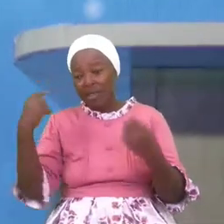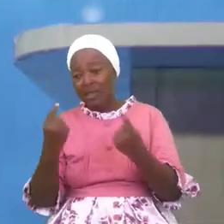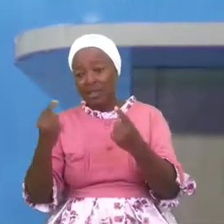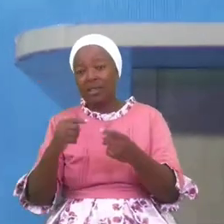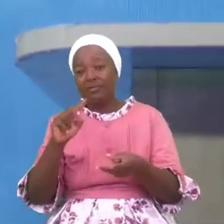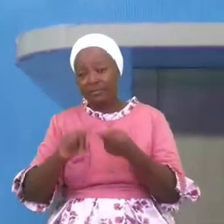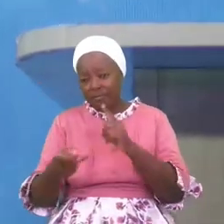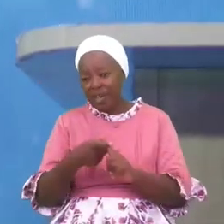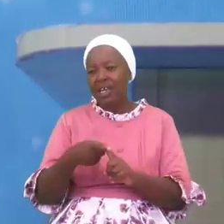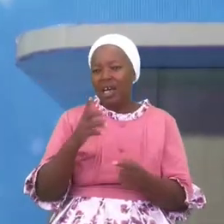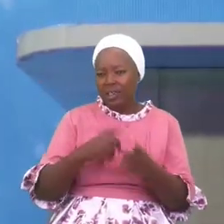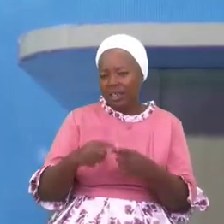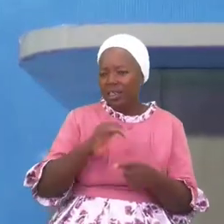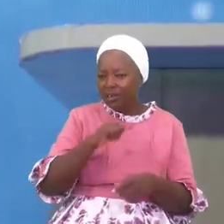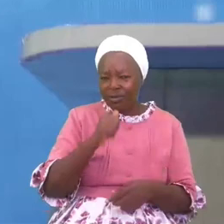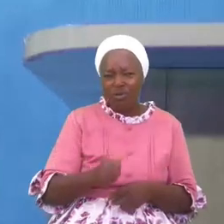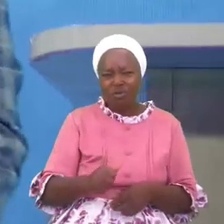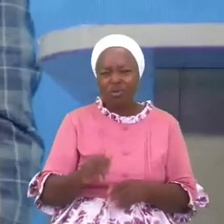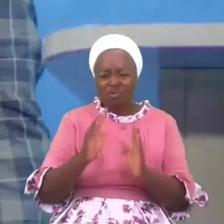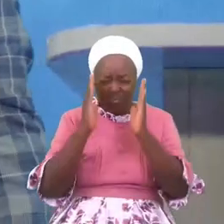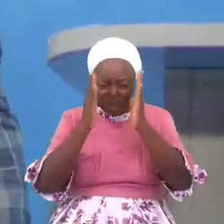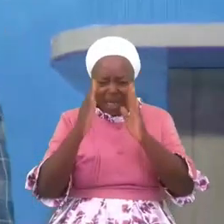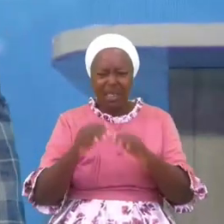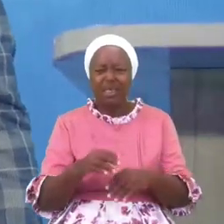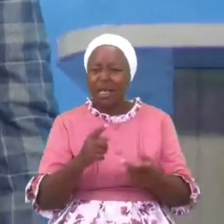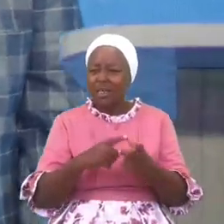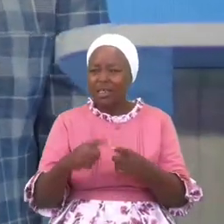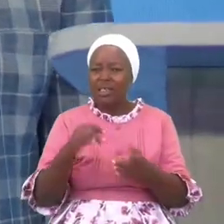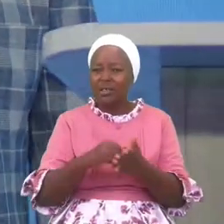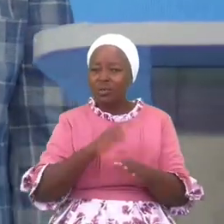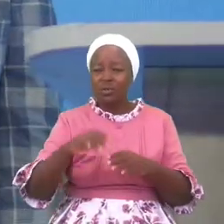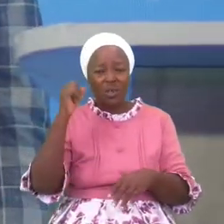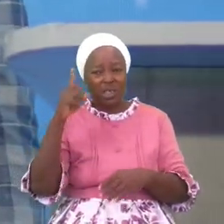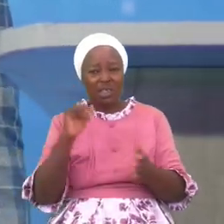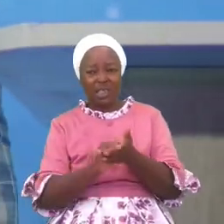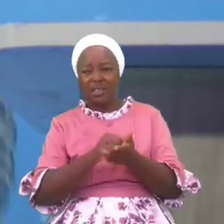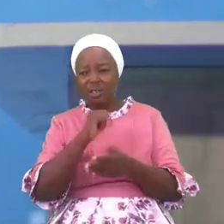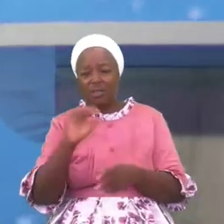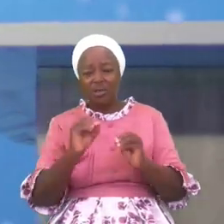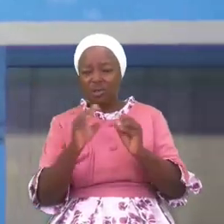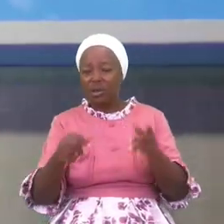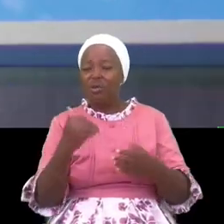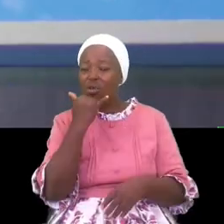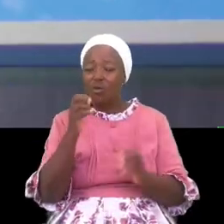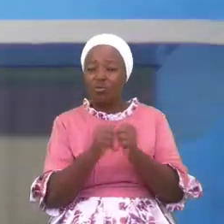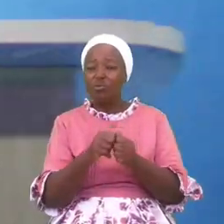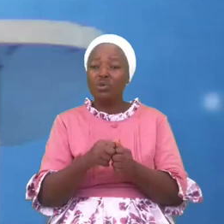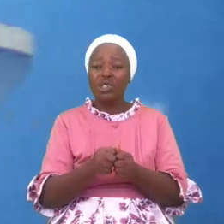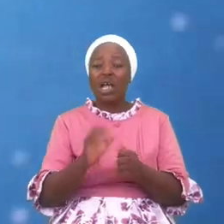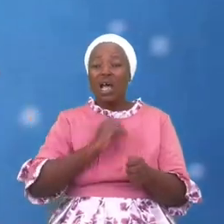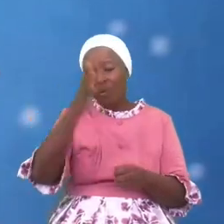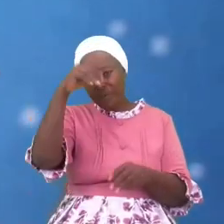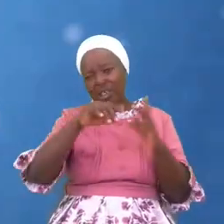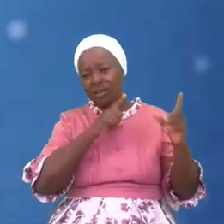understand. It wasn't anything wrong with me, the teacher, because in that same class, somebody had distinction. If you